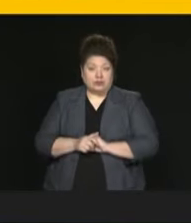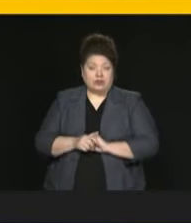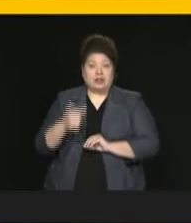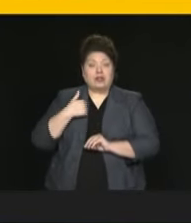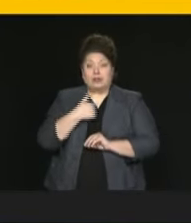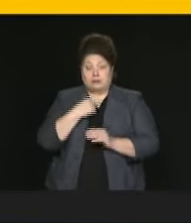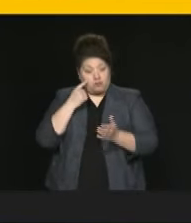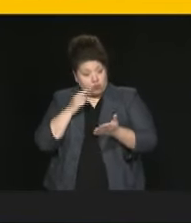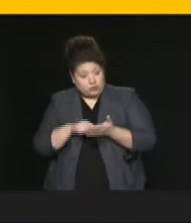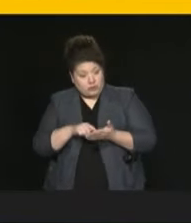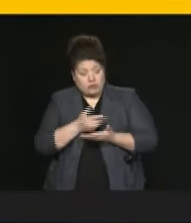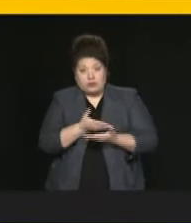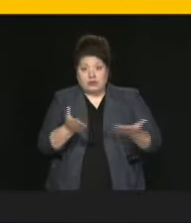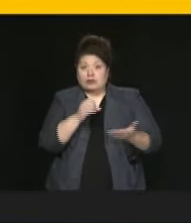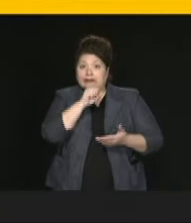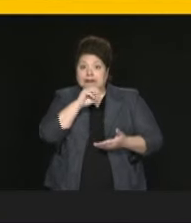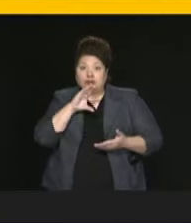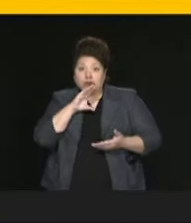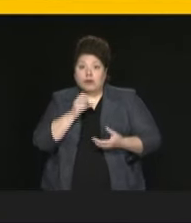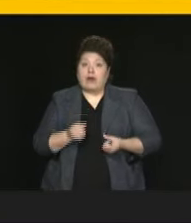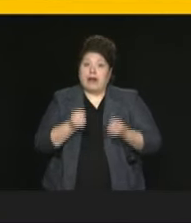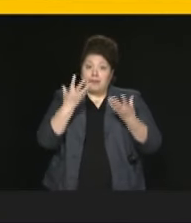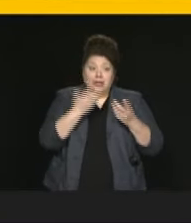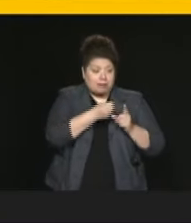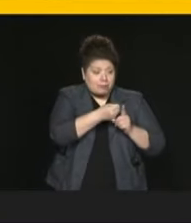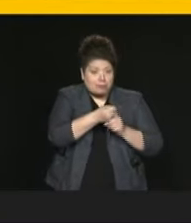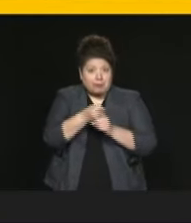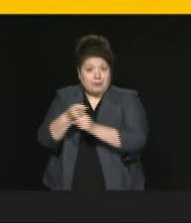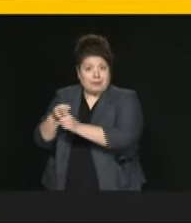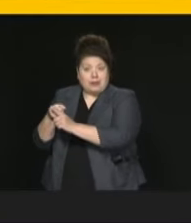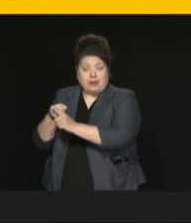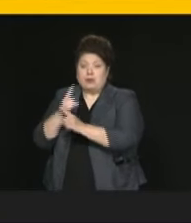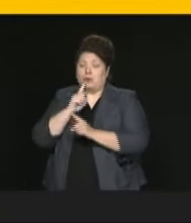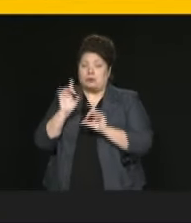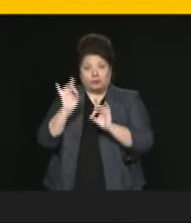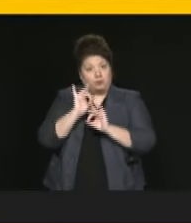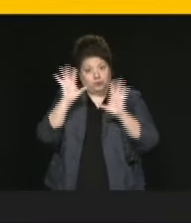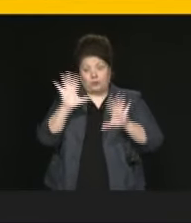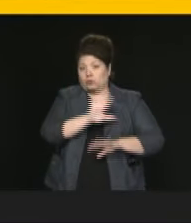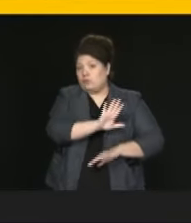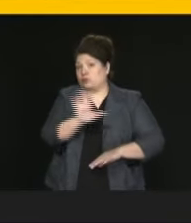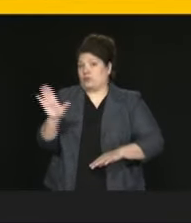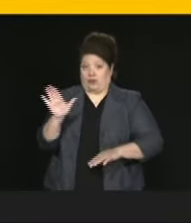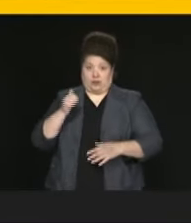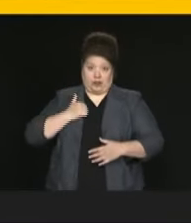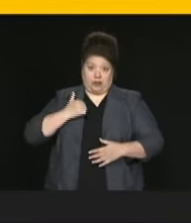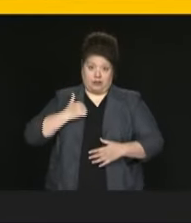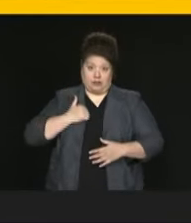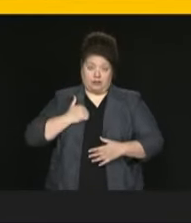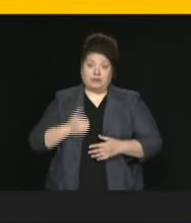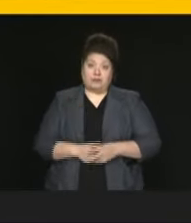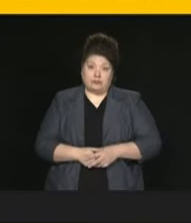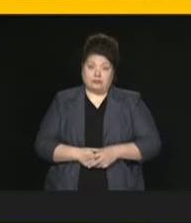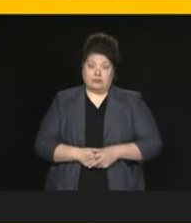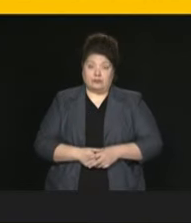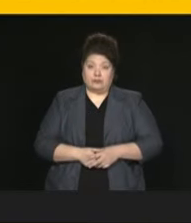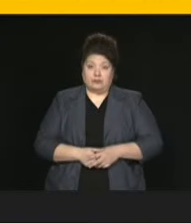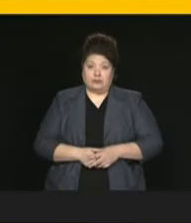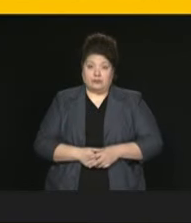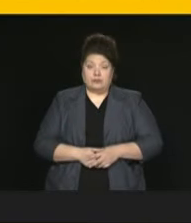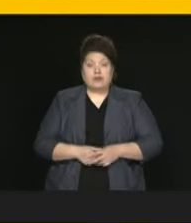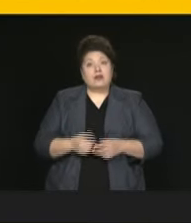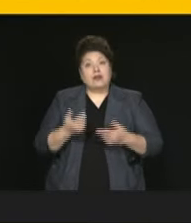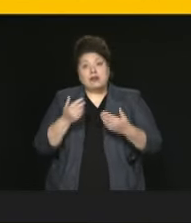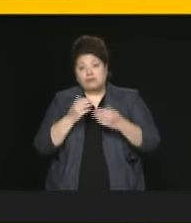is nothing short of a national tragedy. Prevention and control of COVID-19